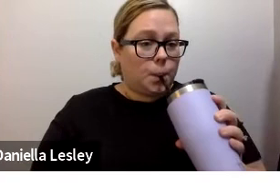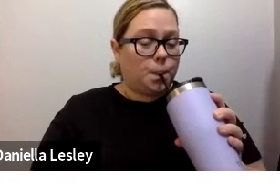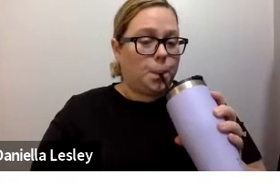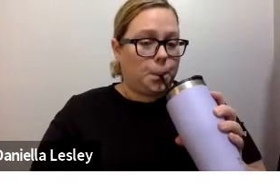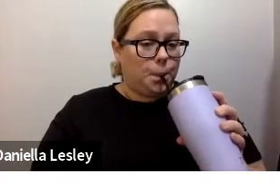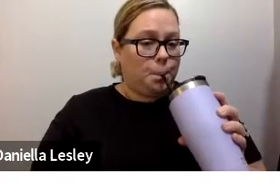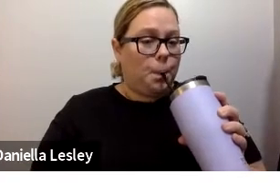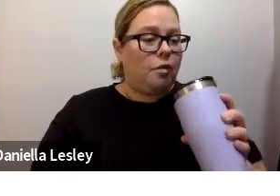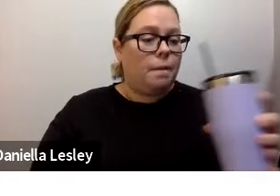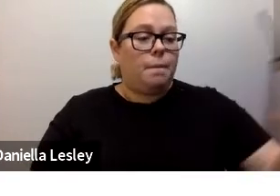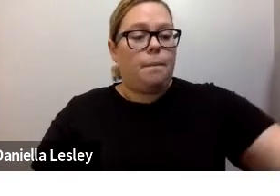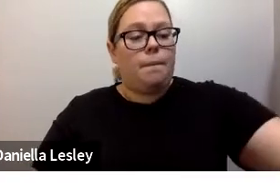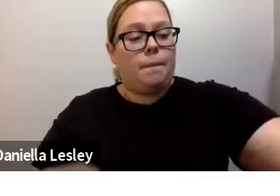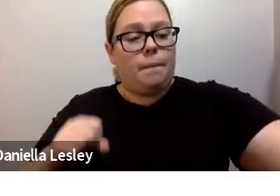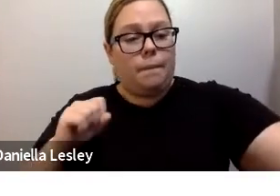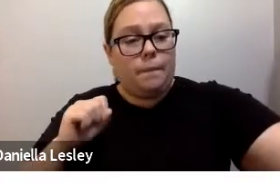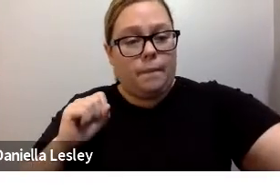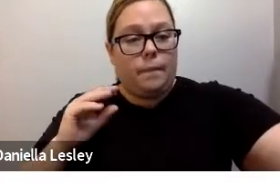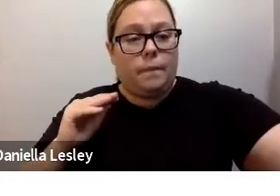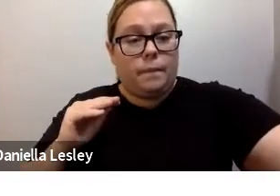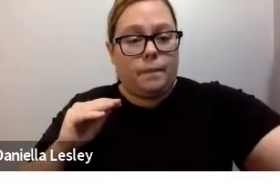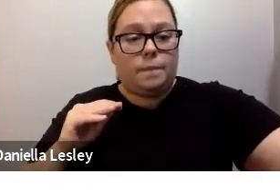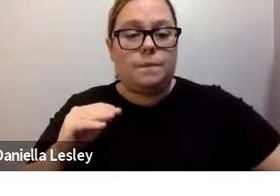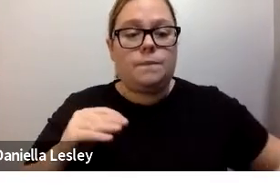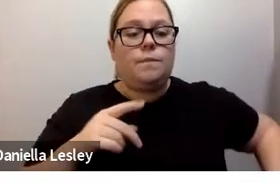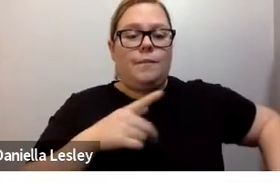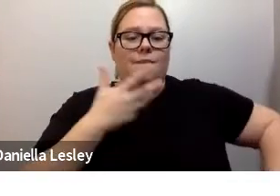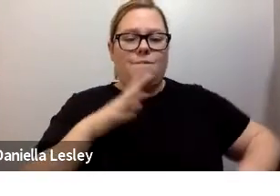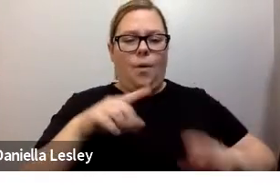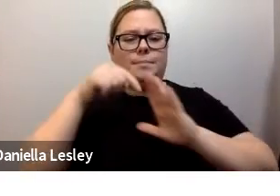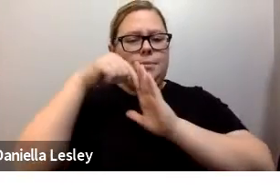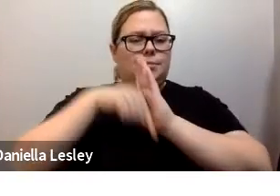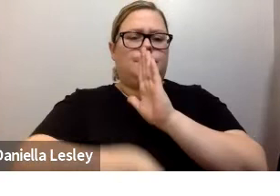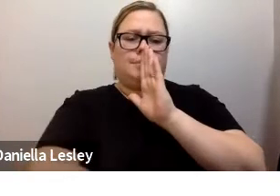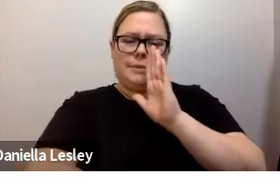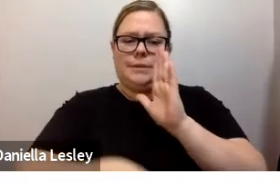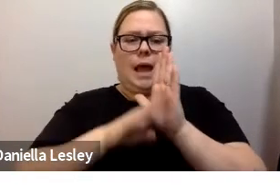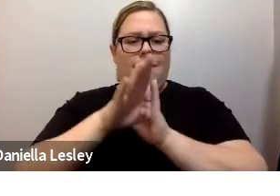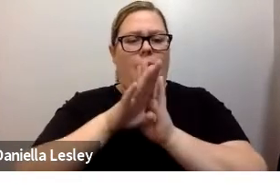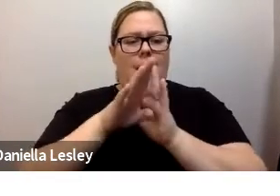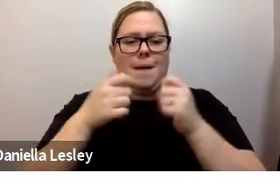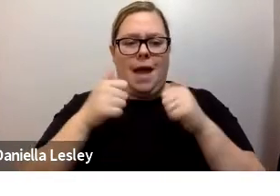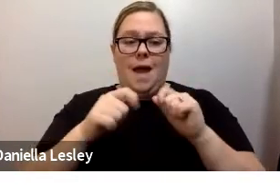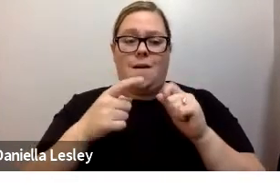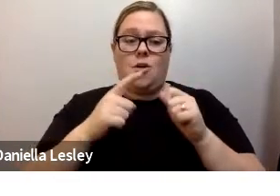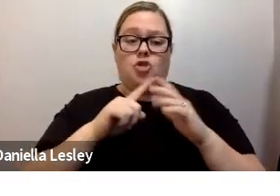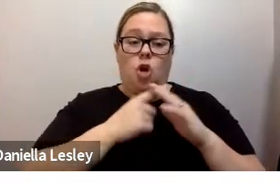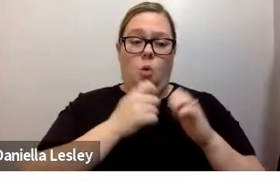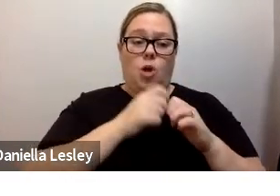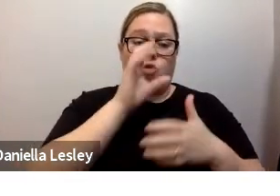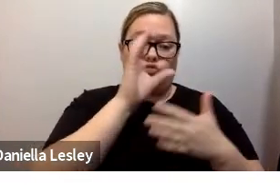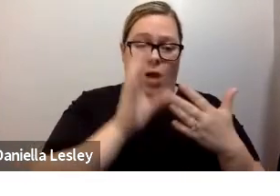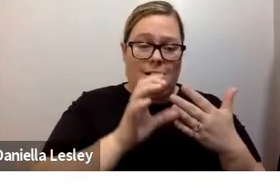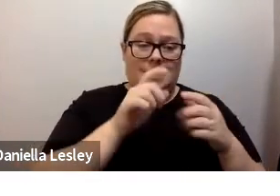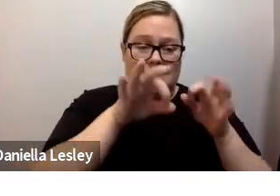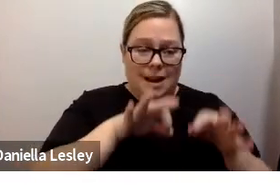So AVID has gone through a very extensive development effort, from beginning with criteria definition, going through